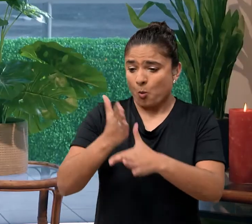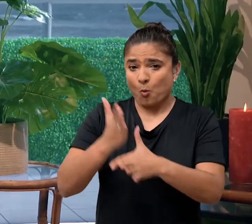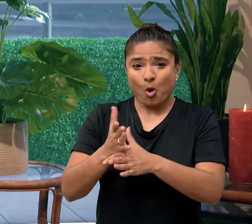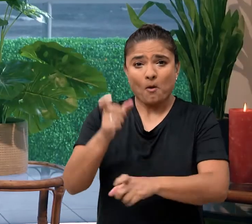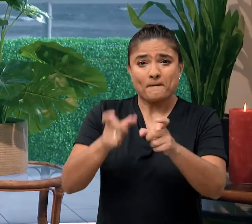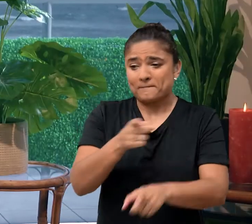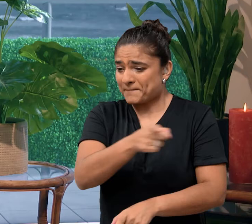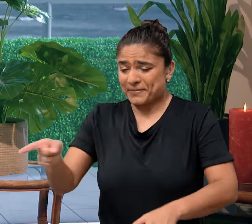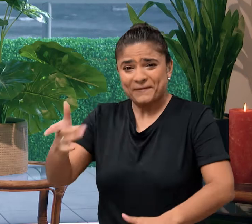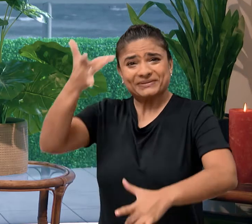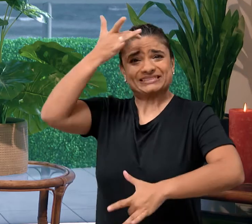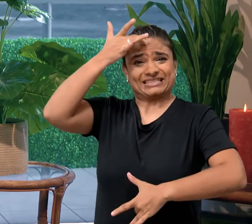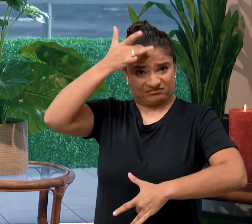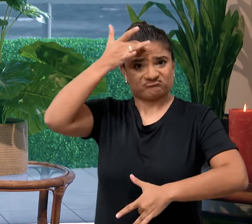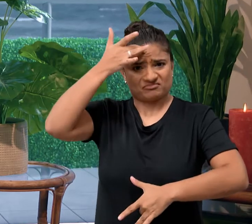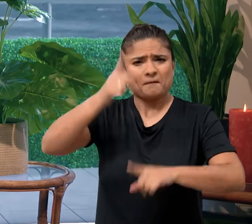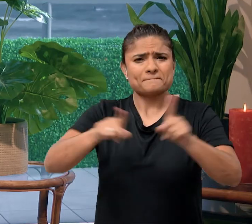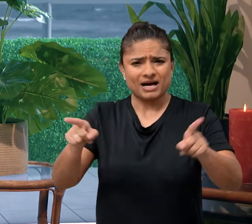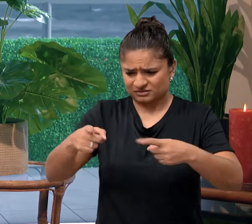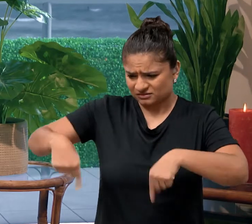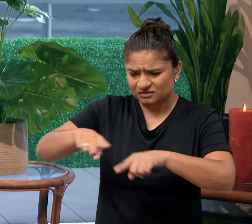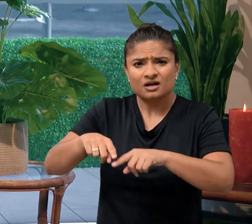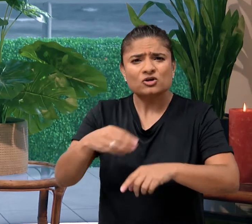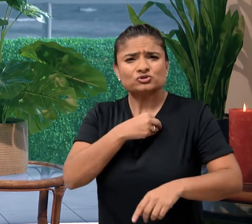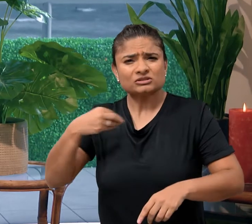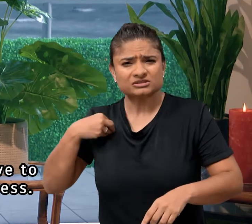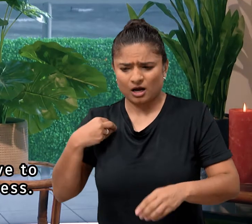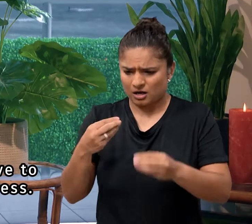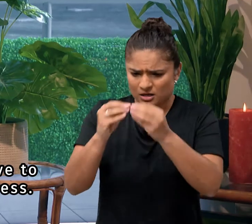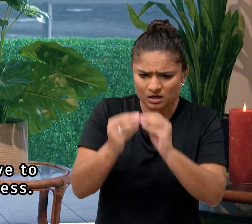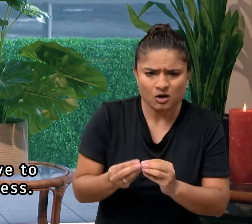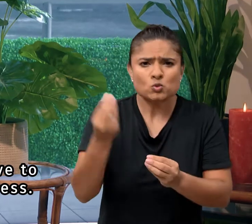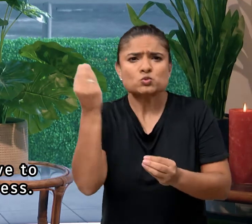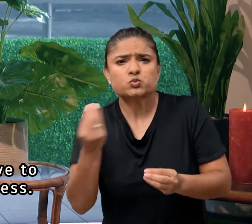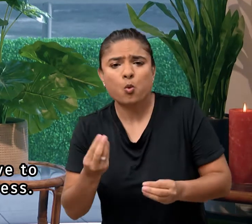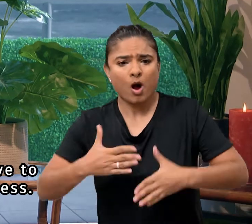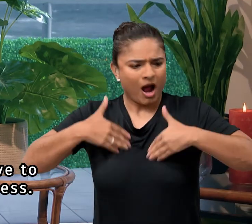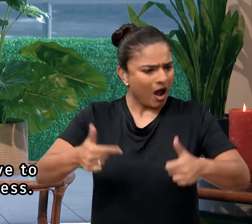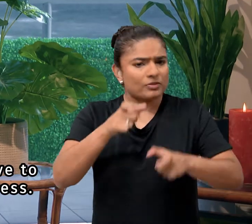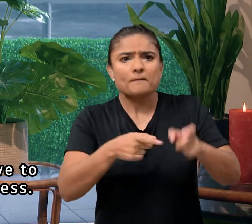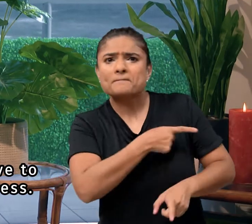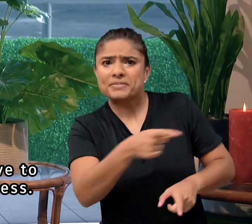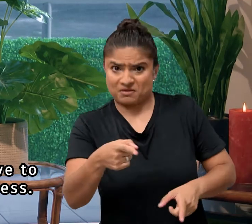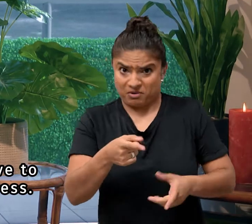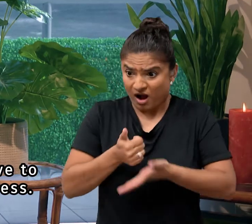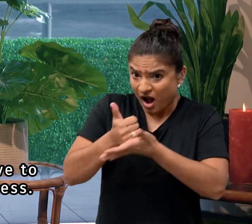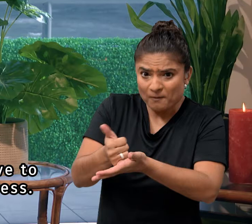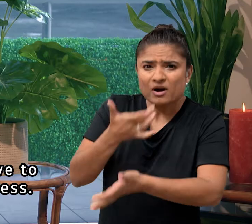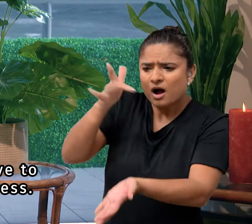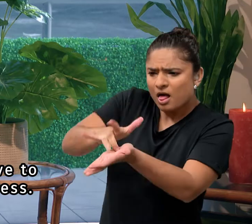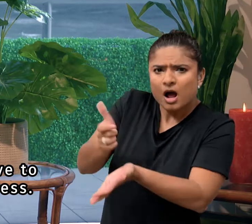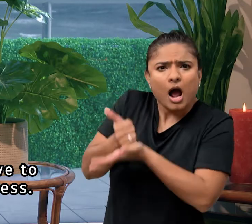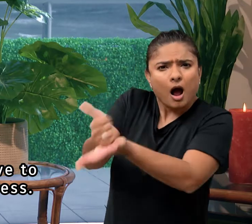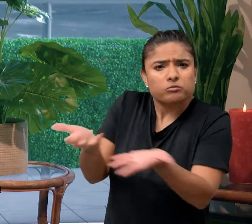Working with patients and dedicating their lives to healing the sick and injured, healthcare professionals are sensitive to the needs of those in pain